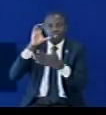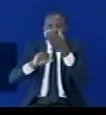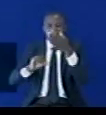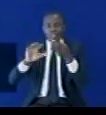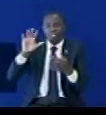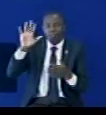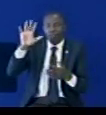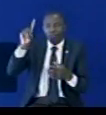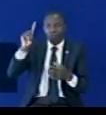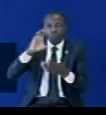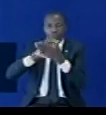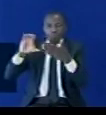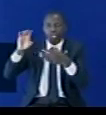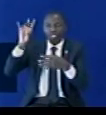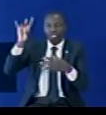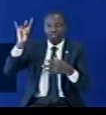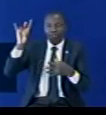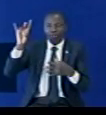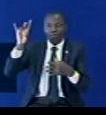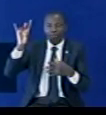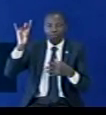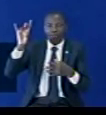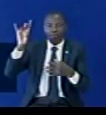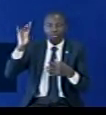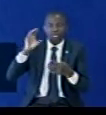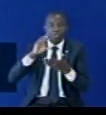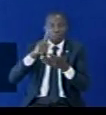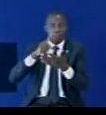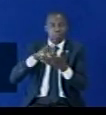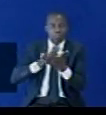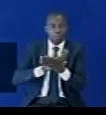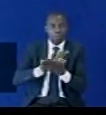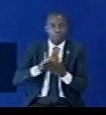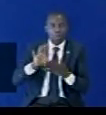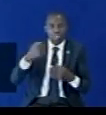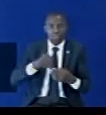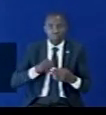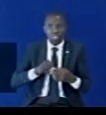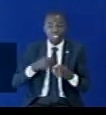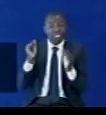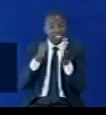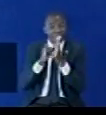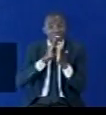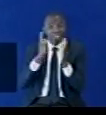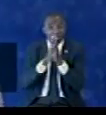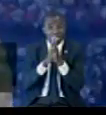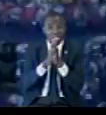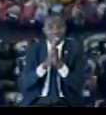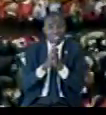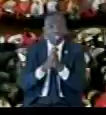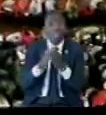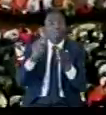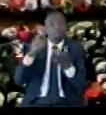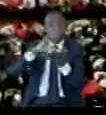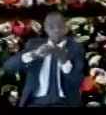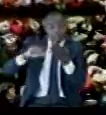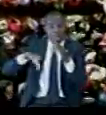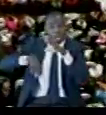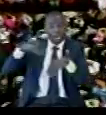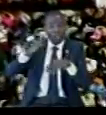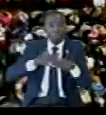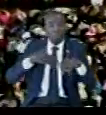verse 7, purge me. That's the prayer. Cleanse me. That's the prayer. Blot out